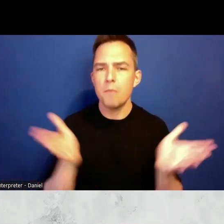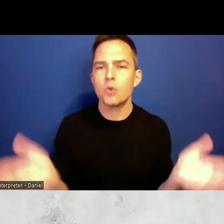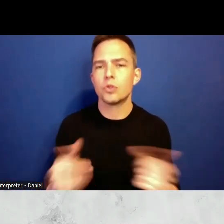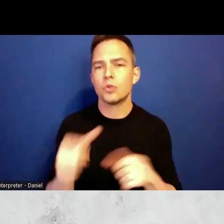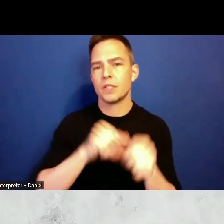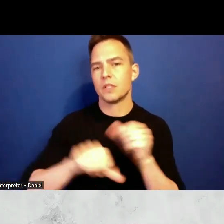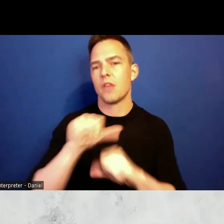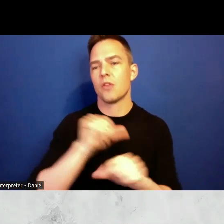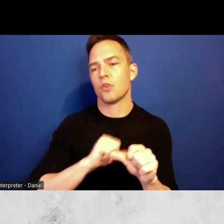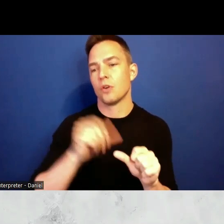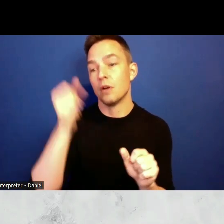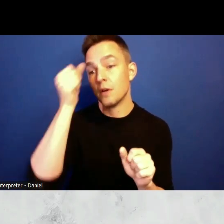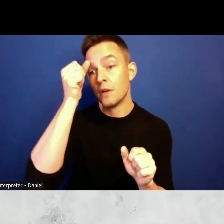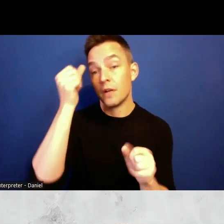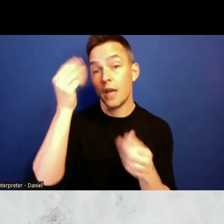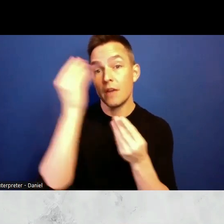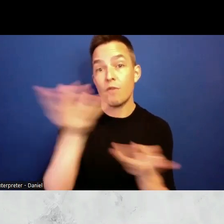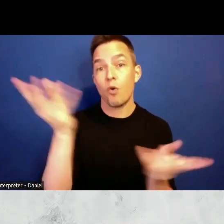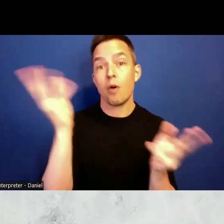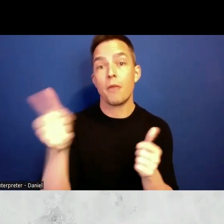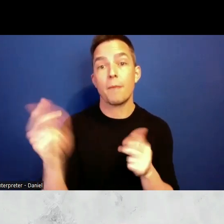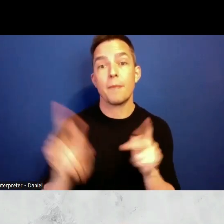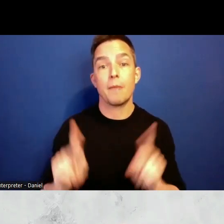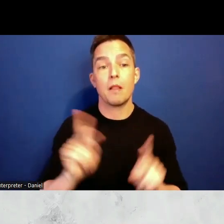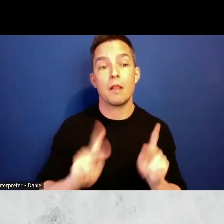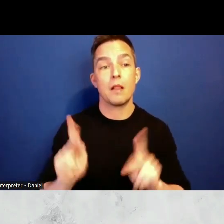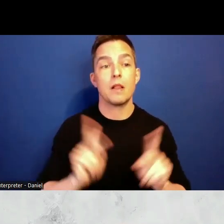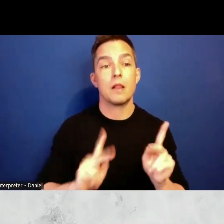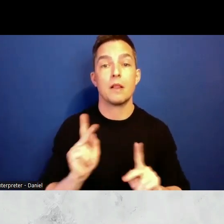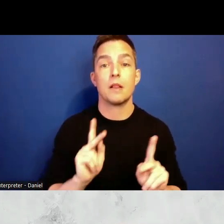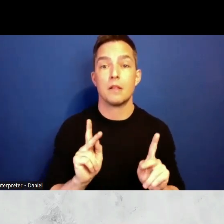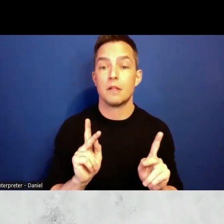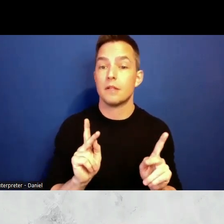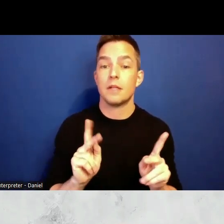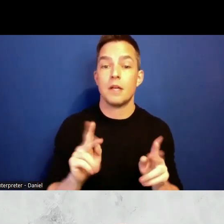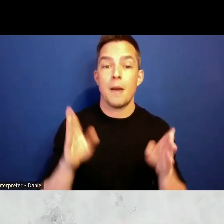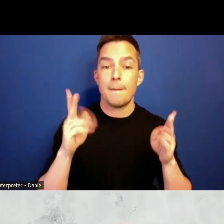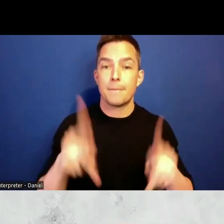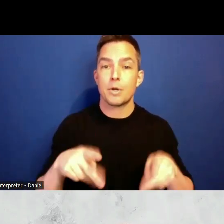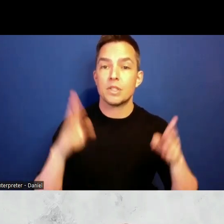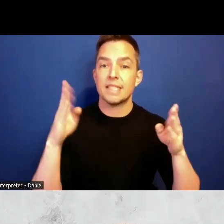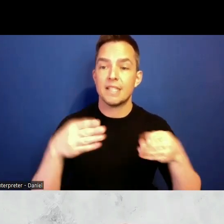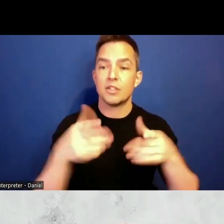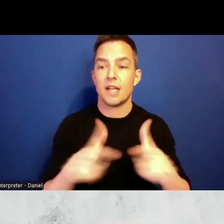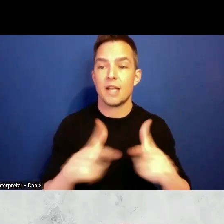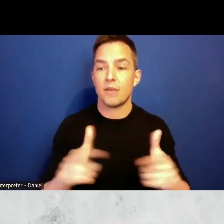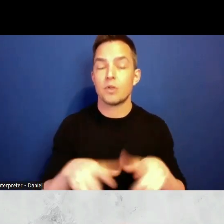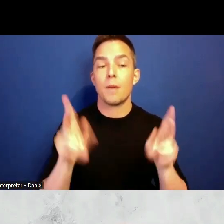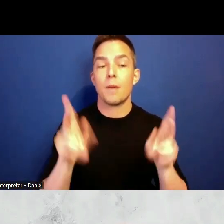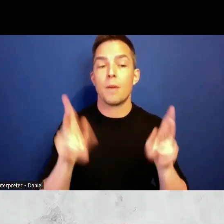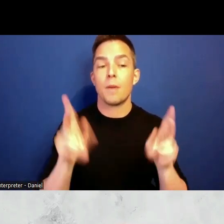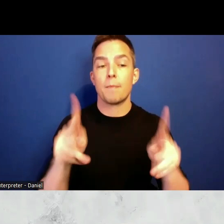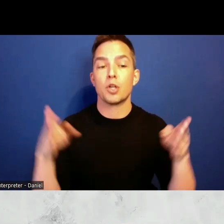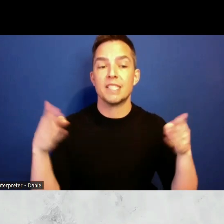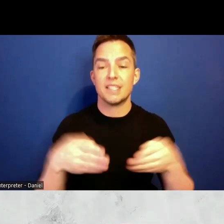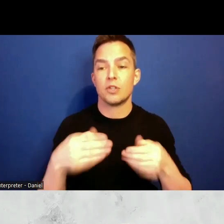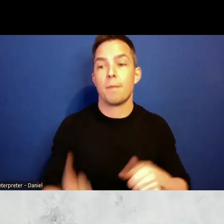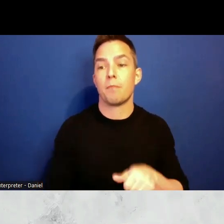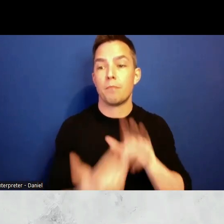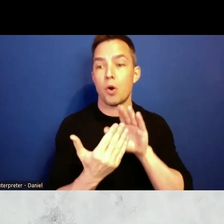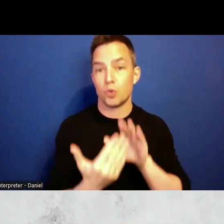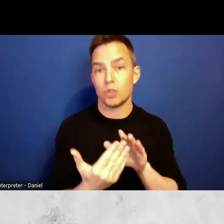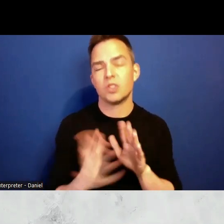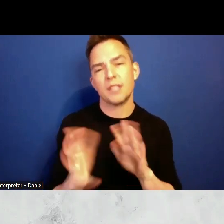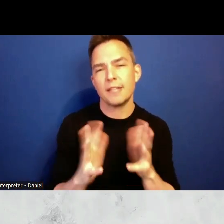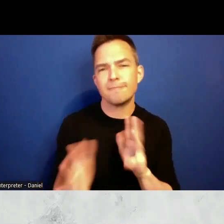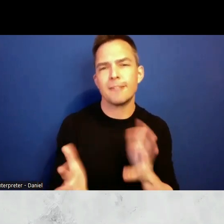another and informing other people of person-centered language, person-centered approaches, and to kind